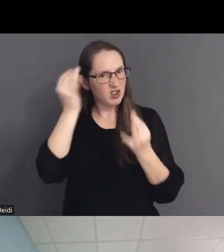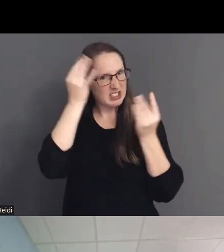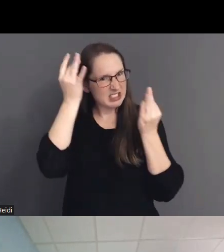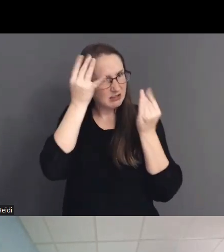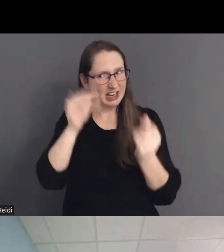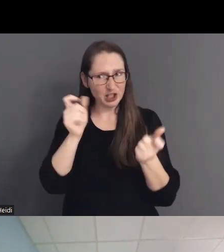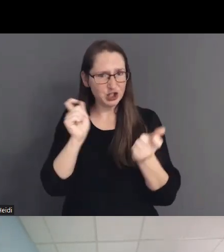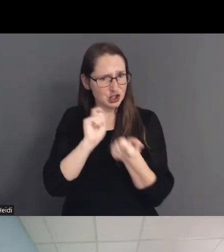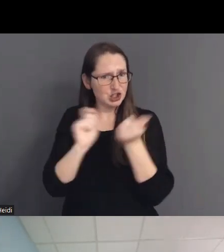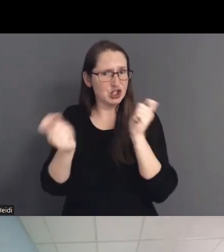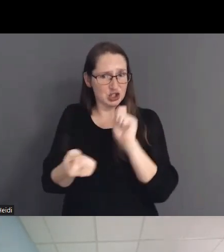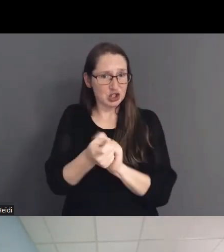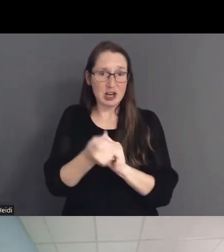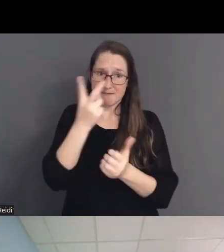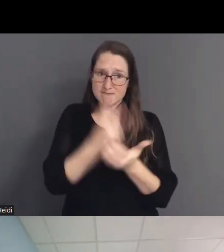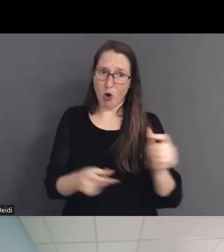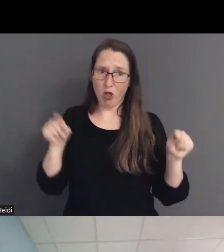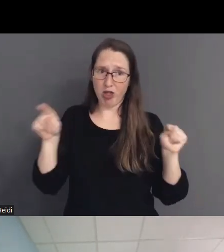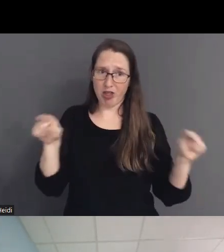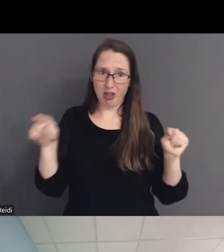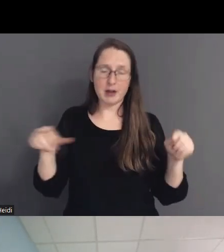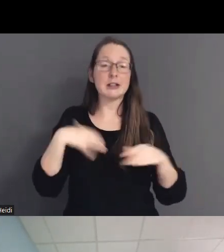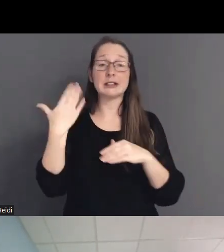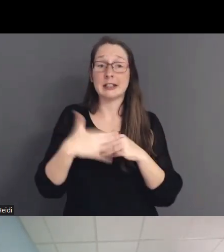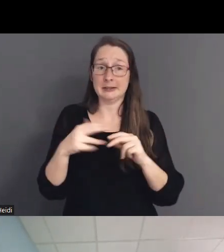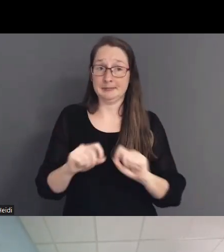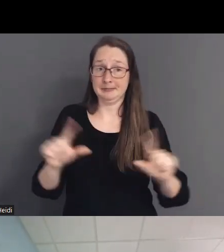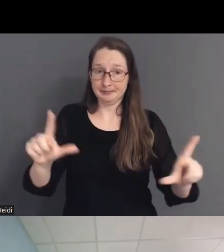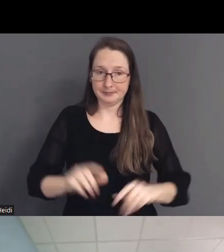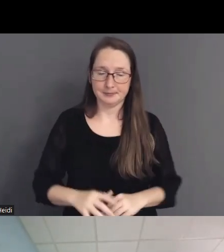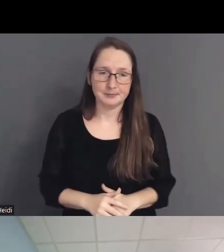and changed on both sides. Next slide.